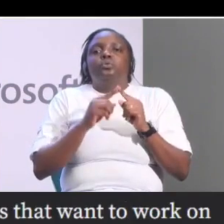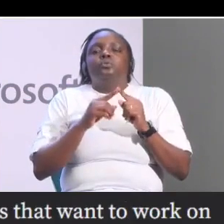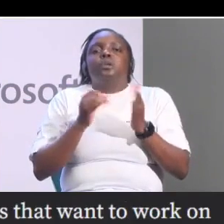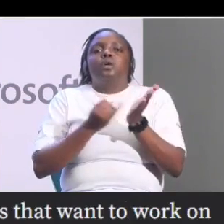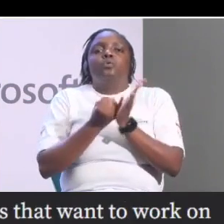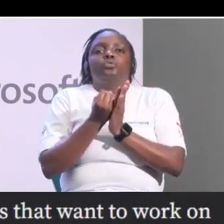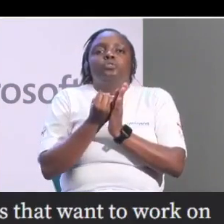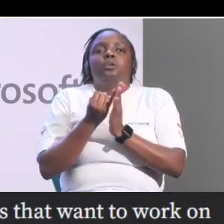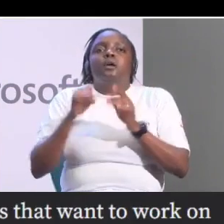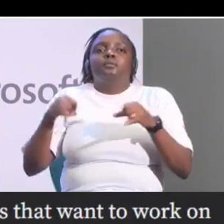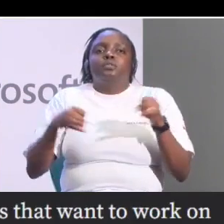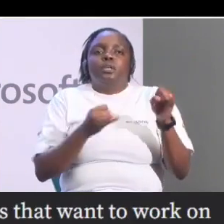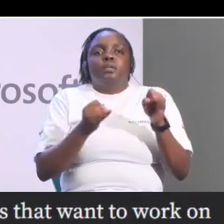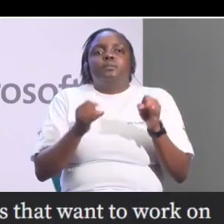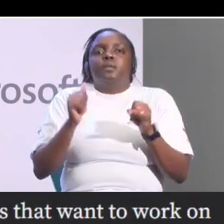as well.